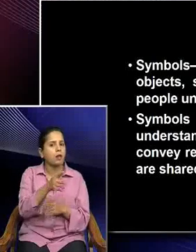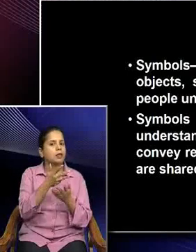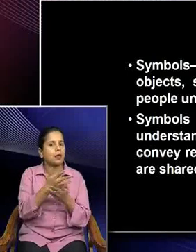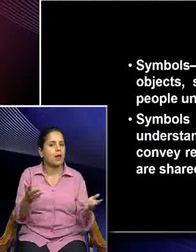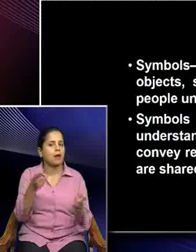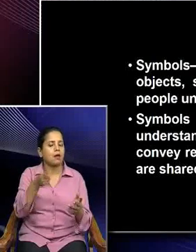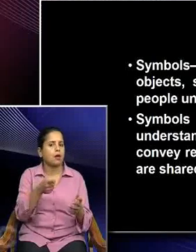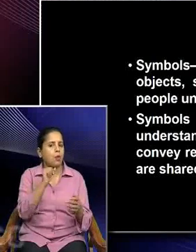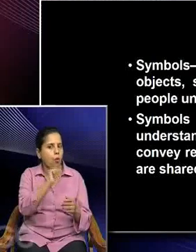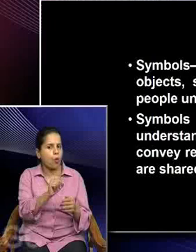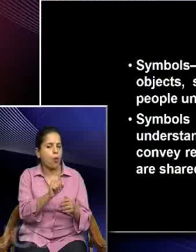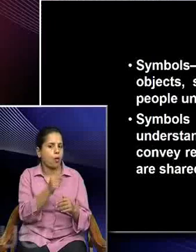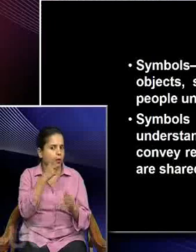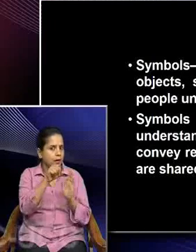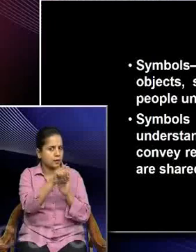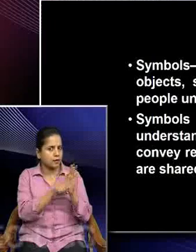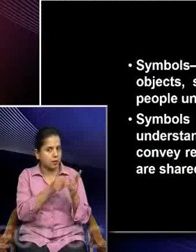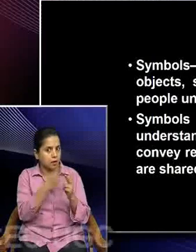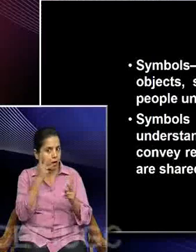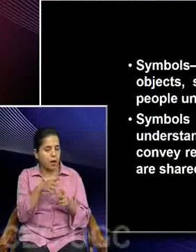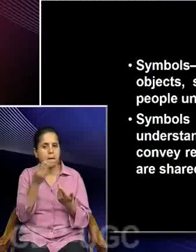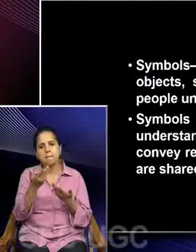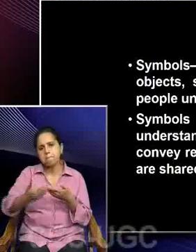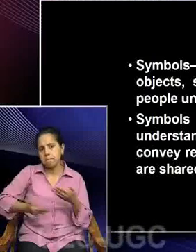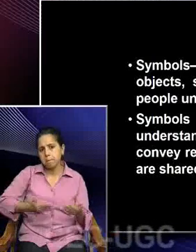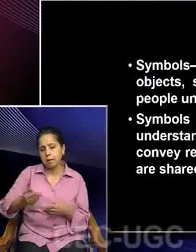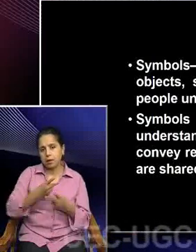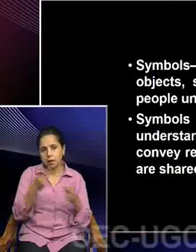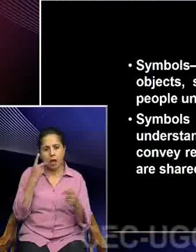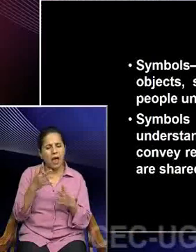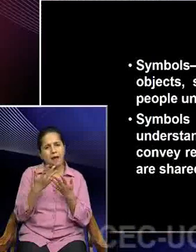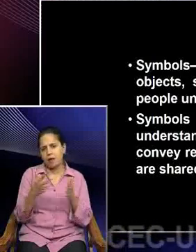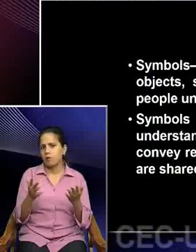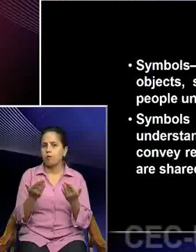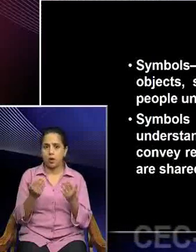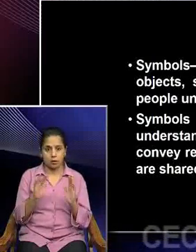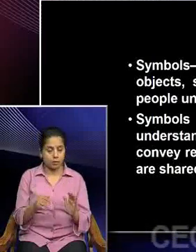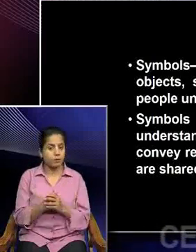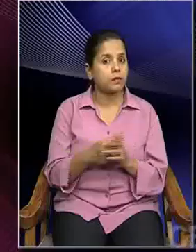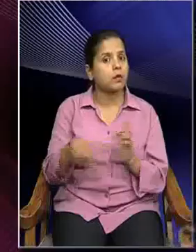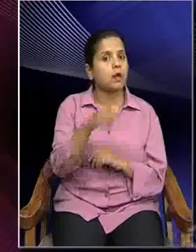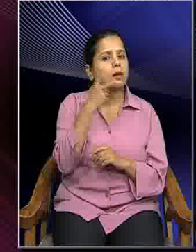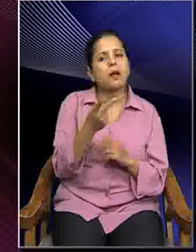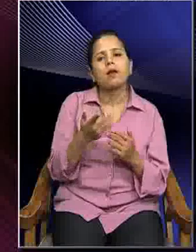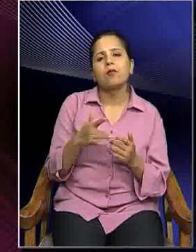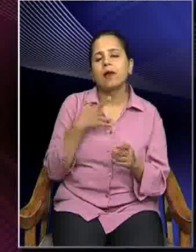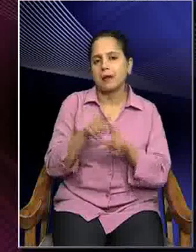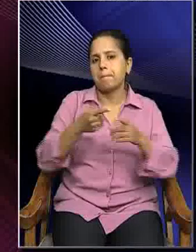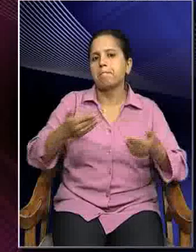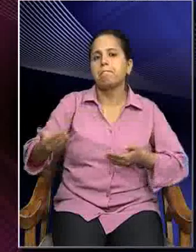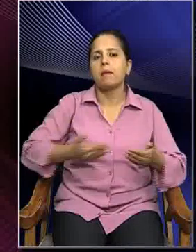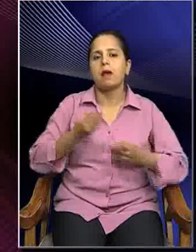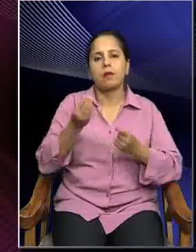object, particular way of behaving or anything. So it is kind of behaving